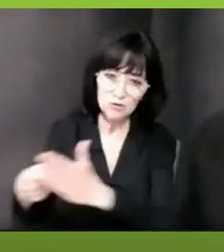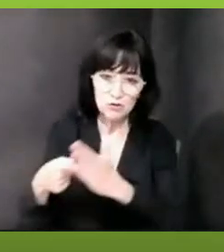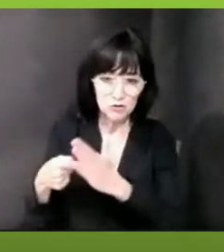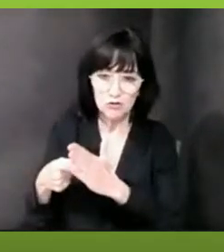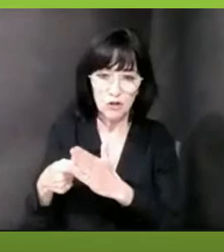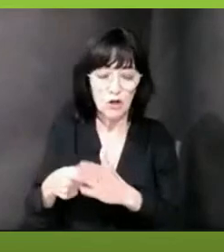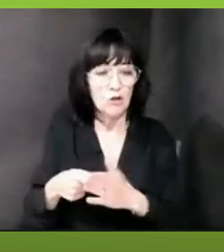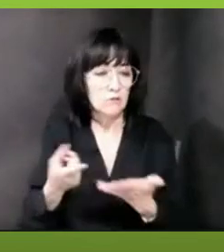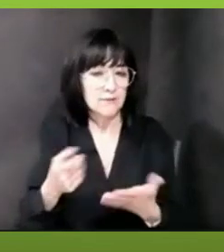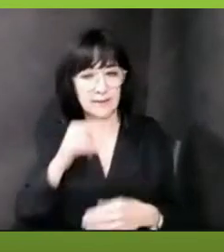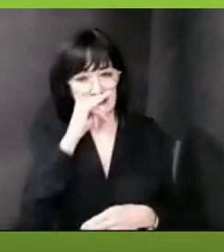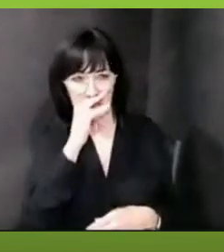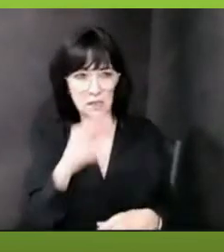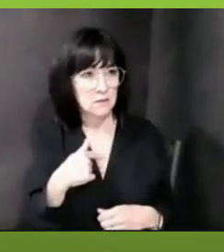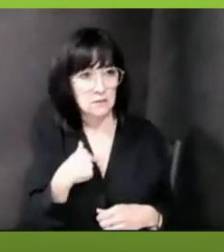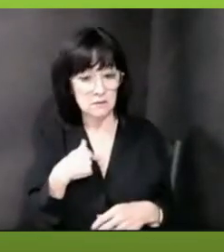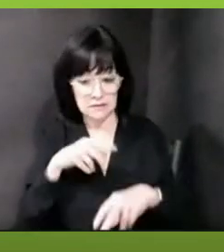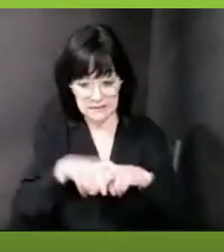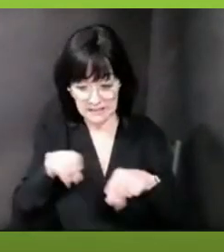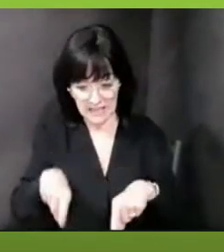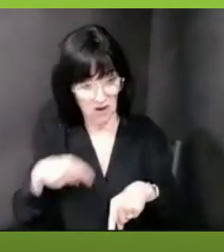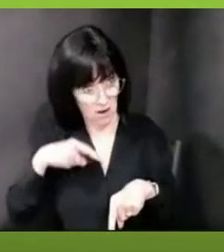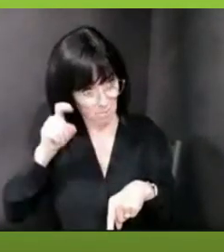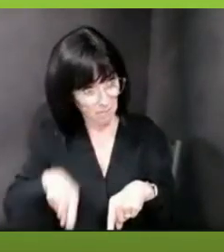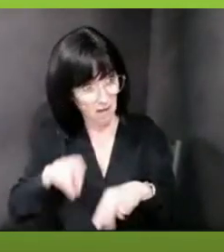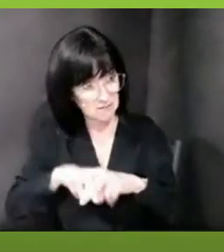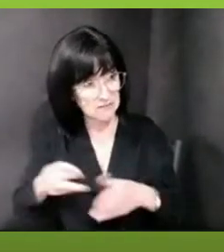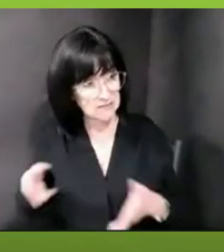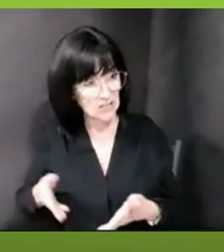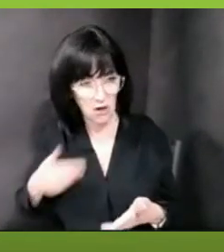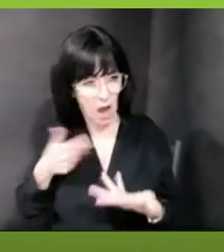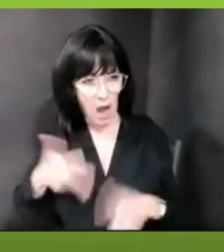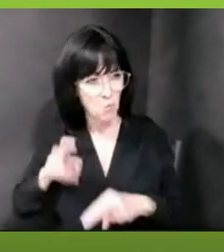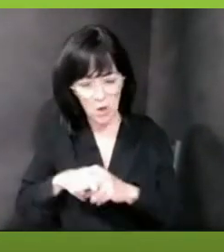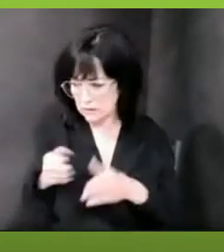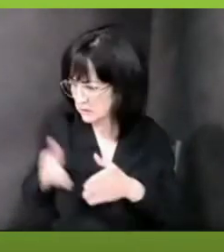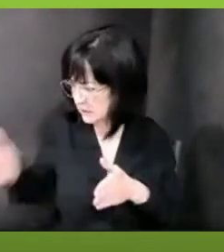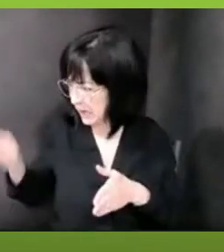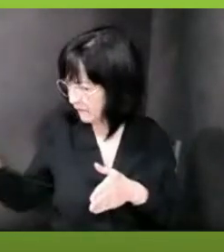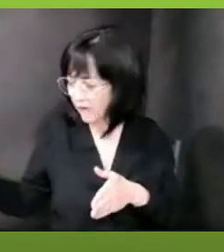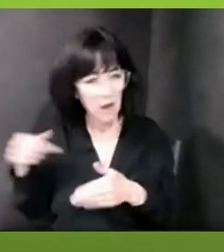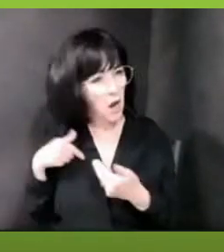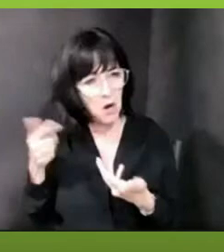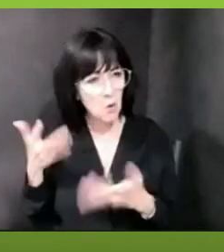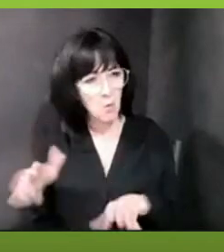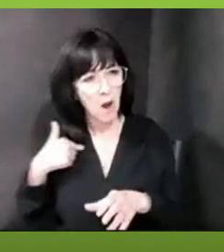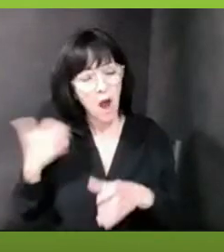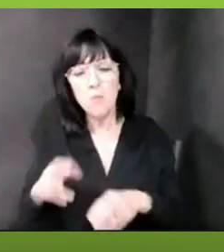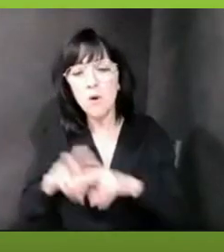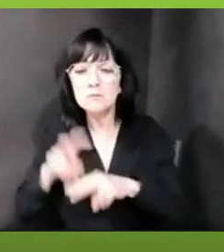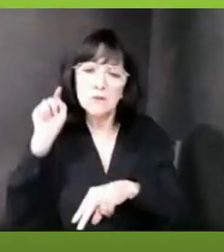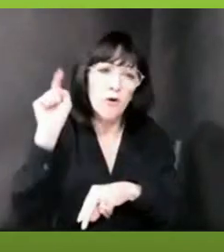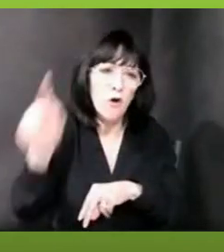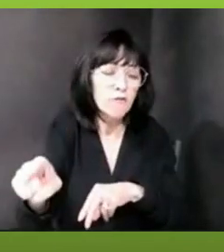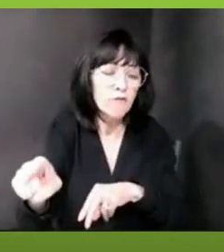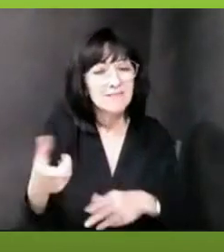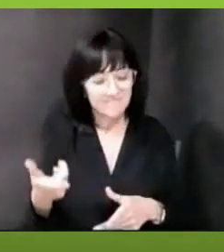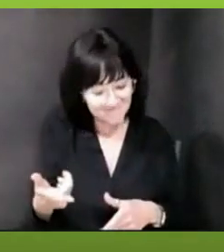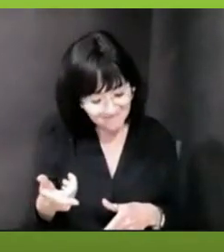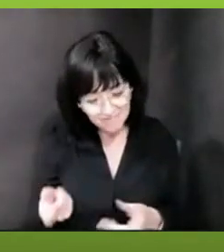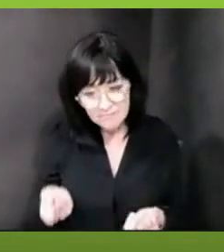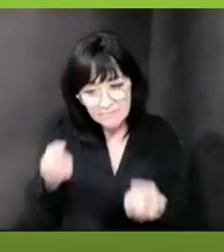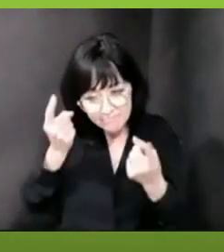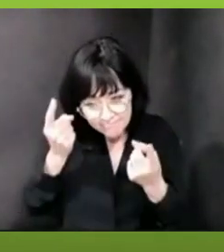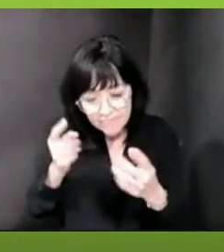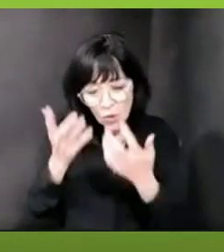to sit next to so-and-so. I want you to put me over here. Well, we always teach our kids we need to coexist. So we're working as a staff,